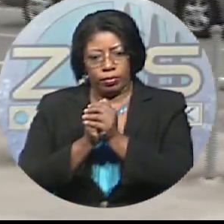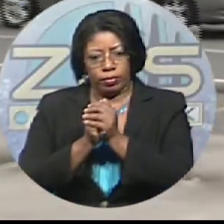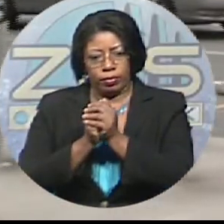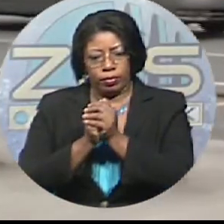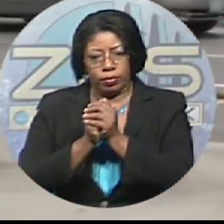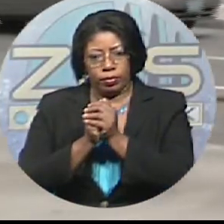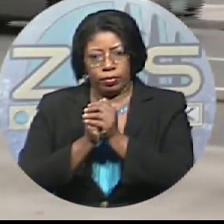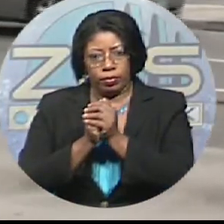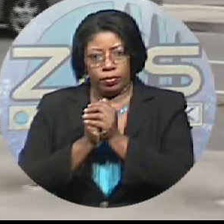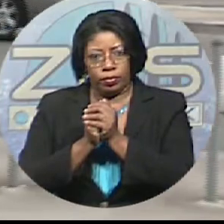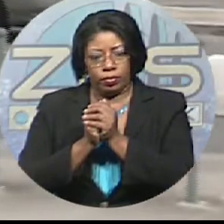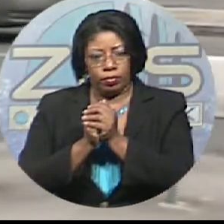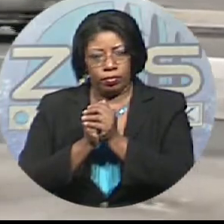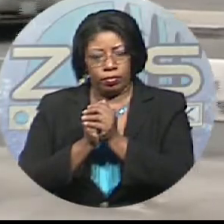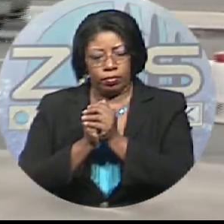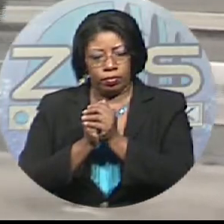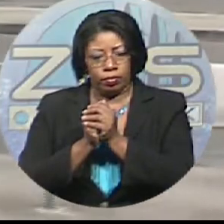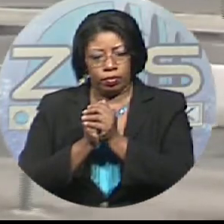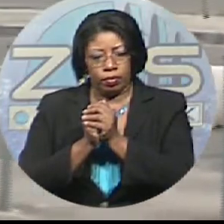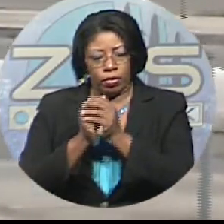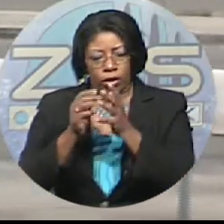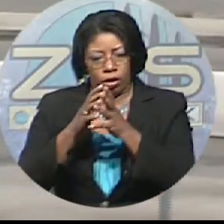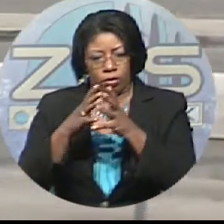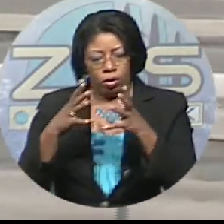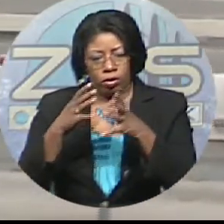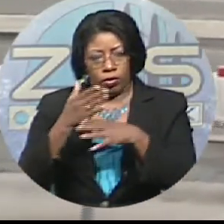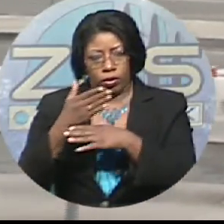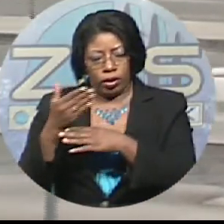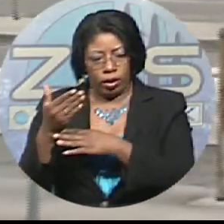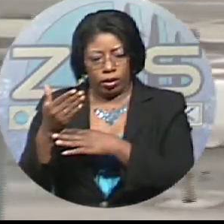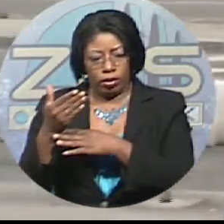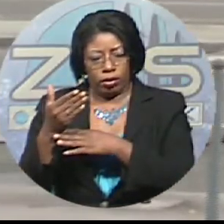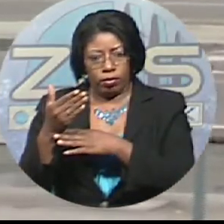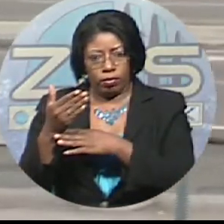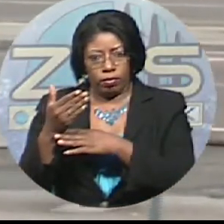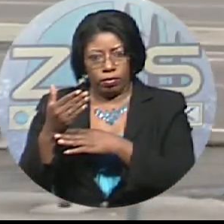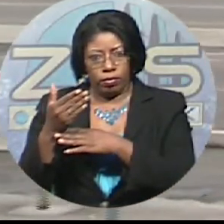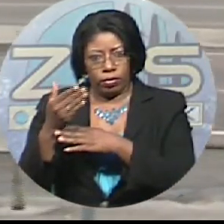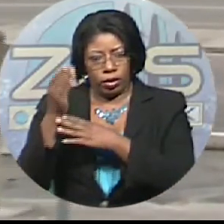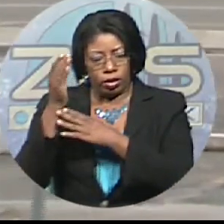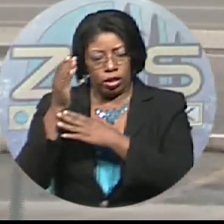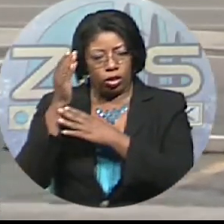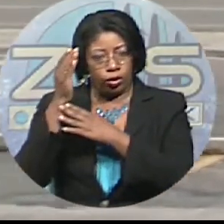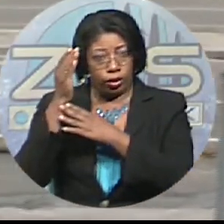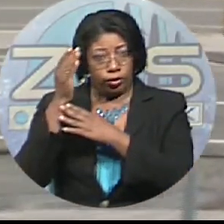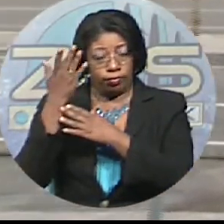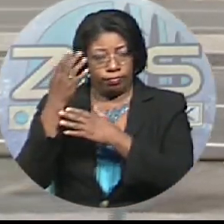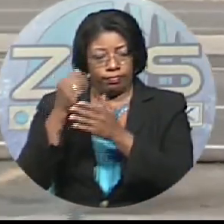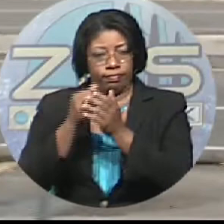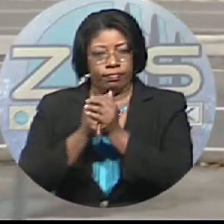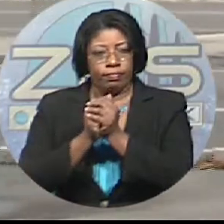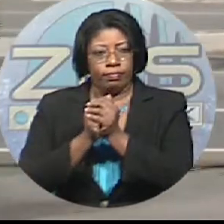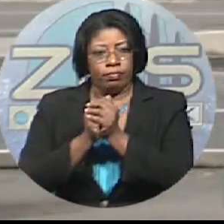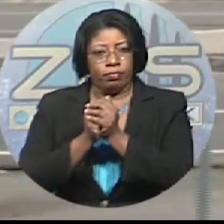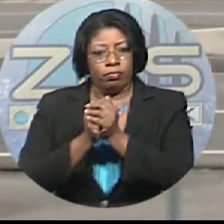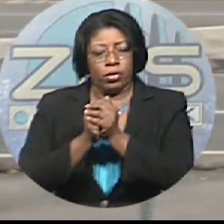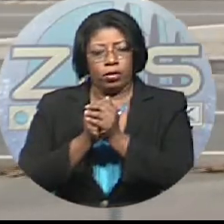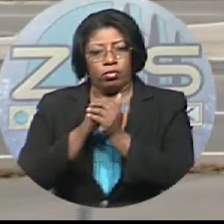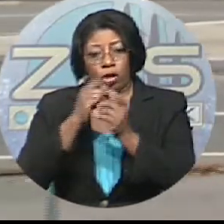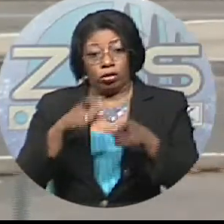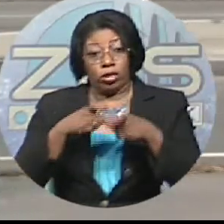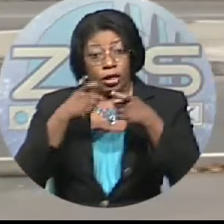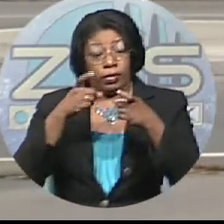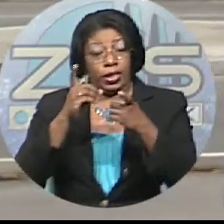located, for example. But those are the kinds of things we are considering. While not giving a definitive date, she accepted